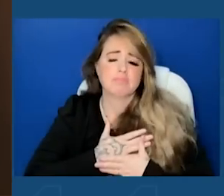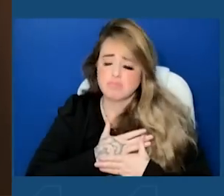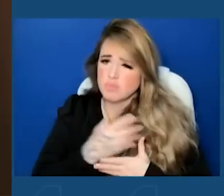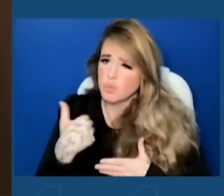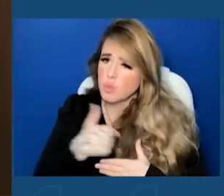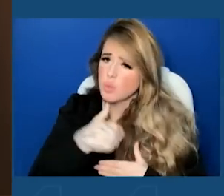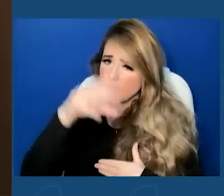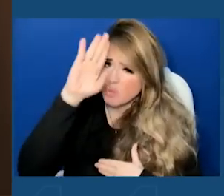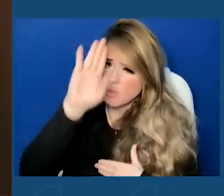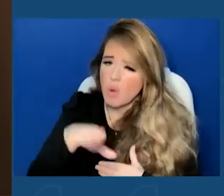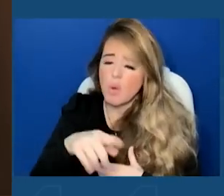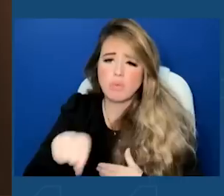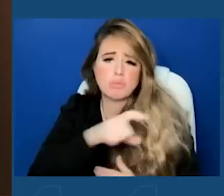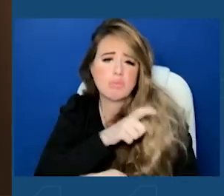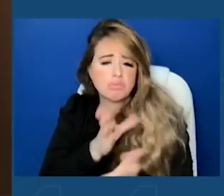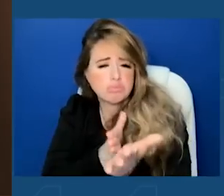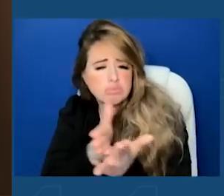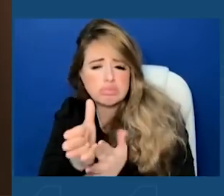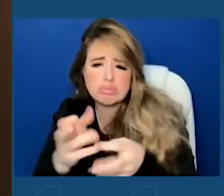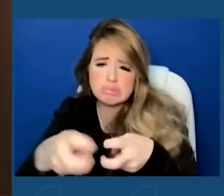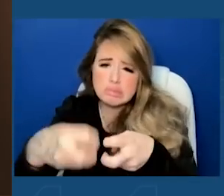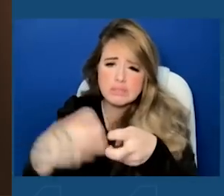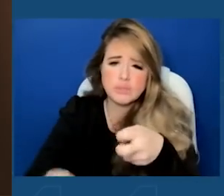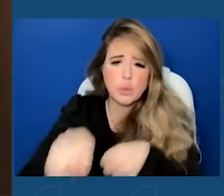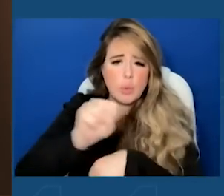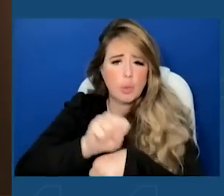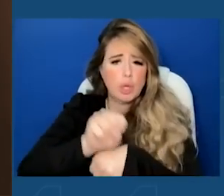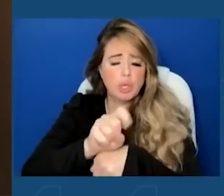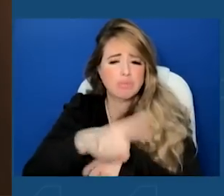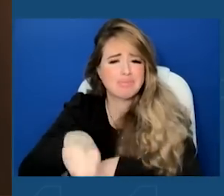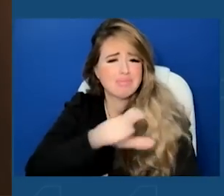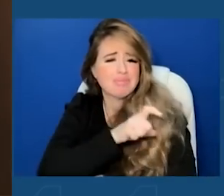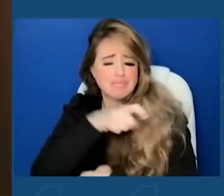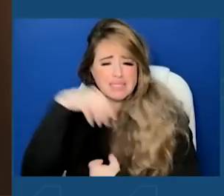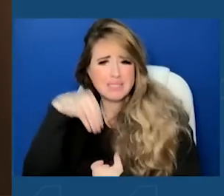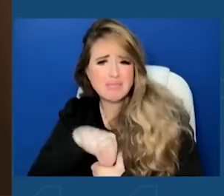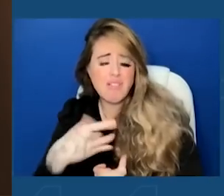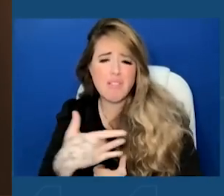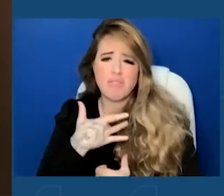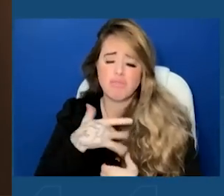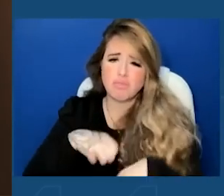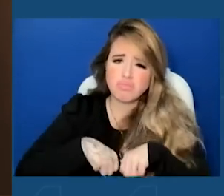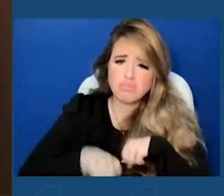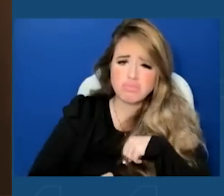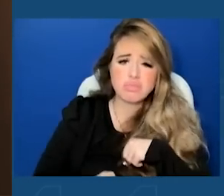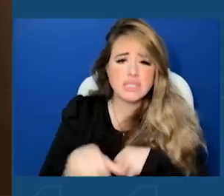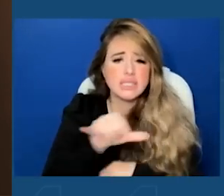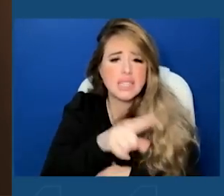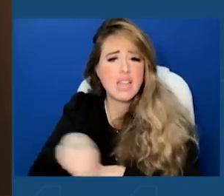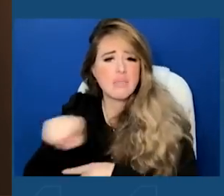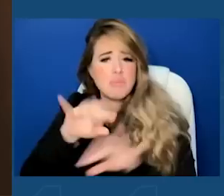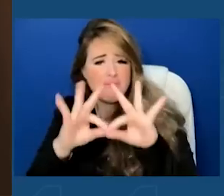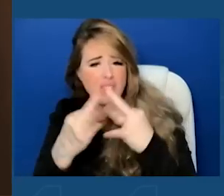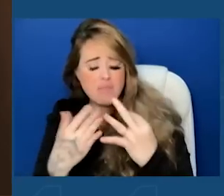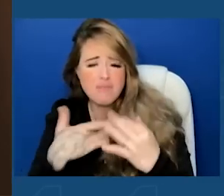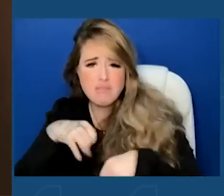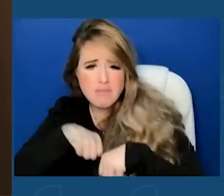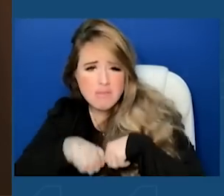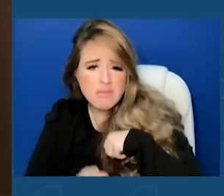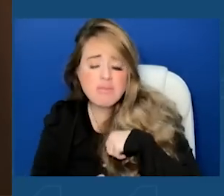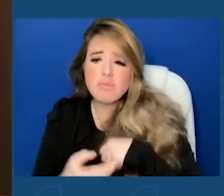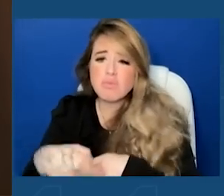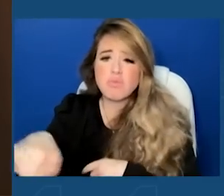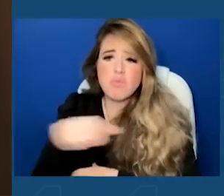do. And they're grieving inside, as we all are, for the families who are getting the horrible, heartbreaking